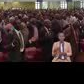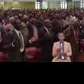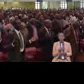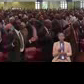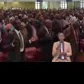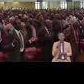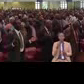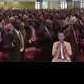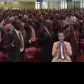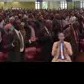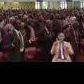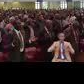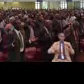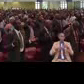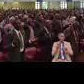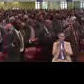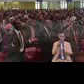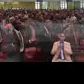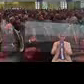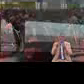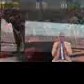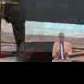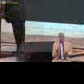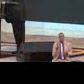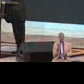We're more than conquerors.